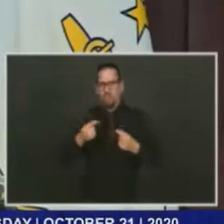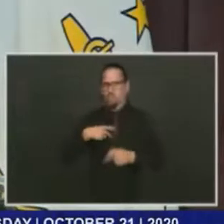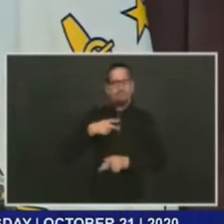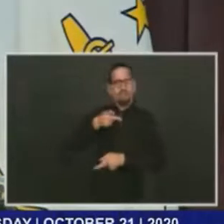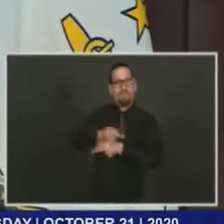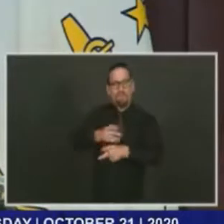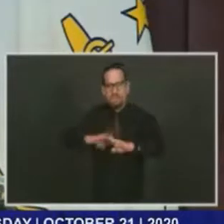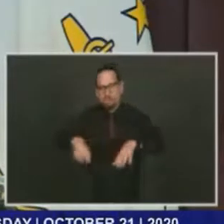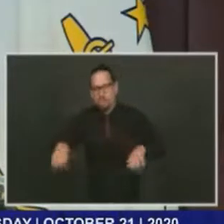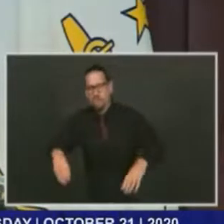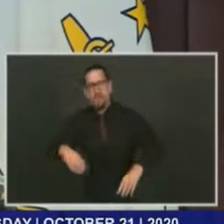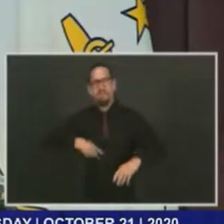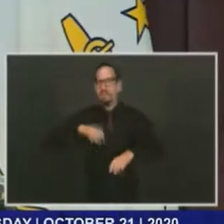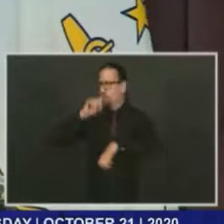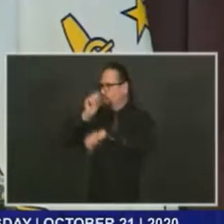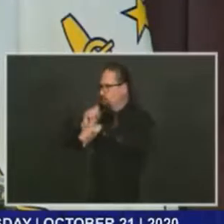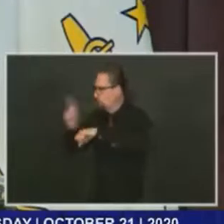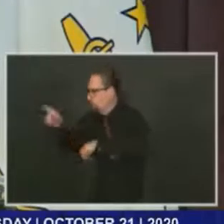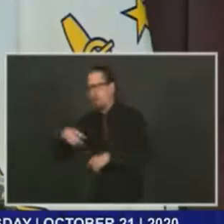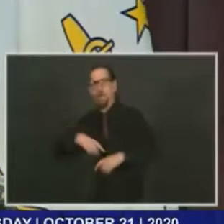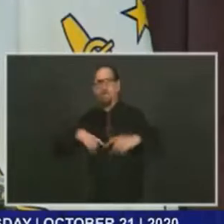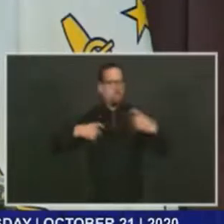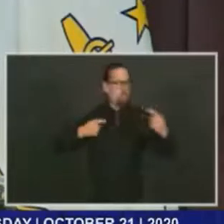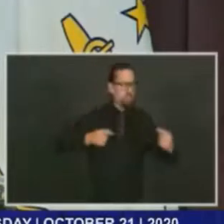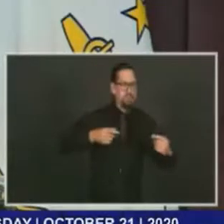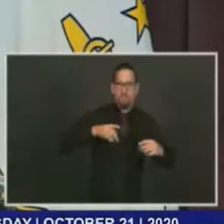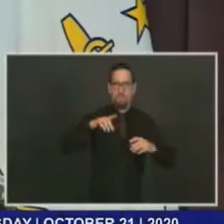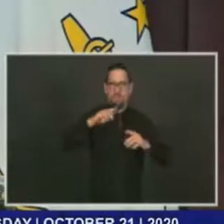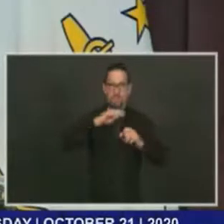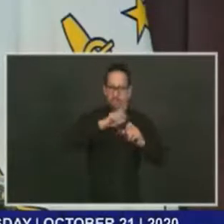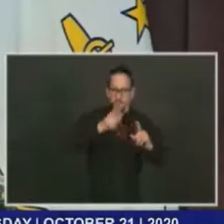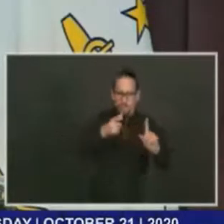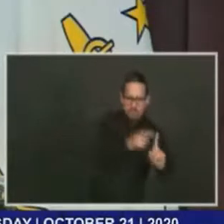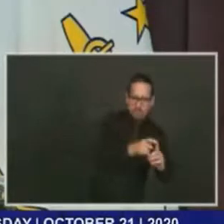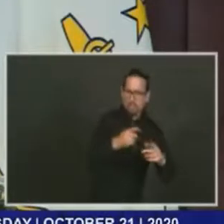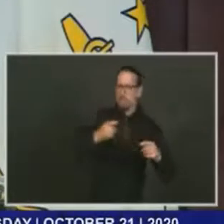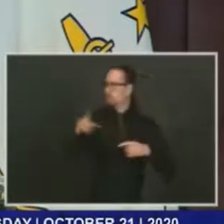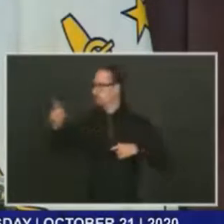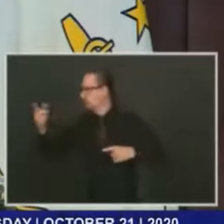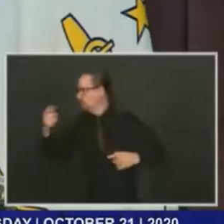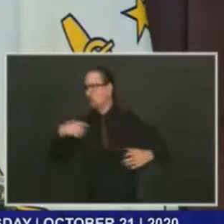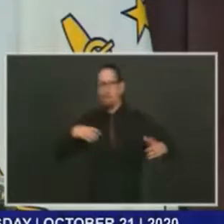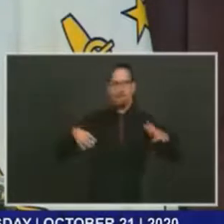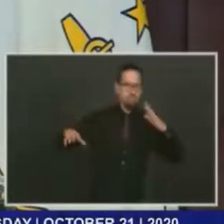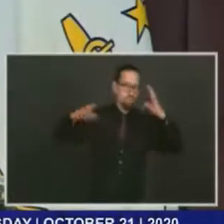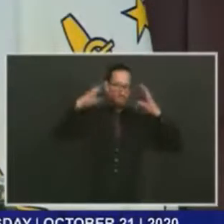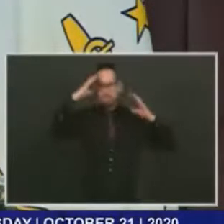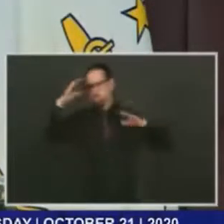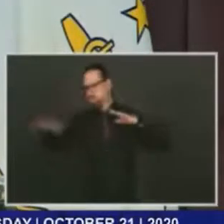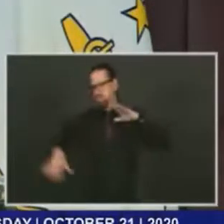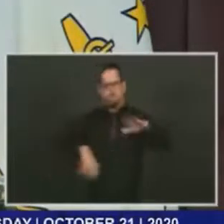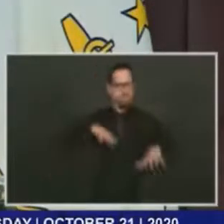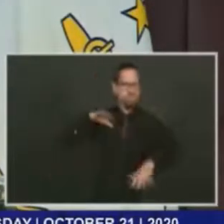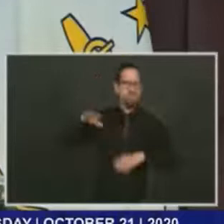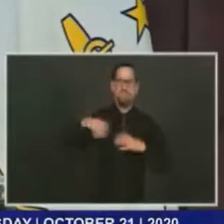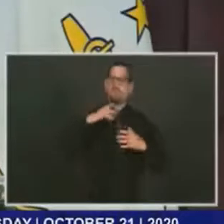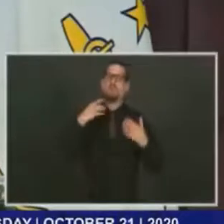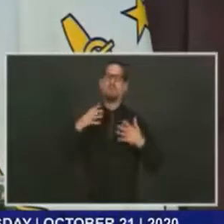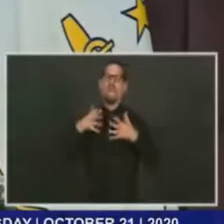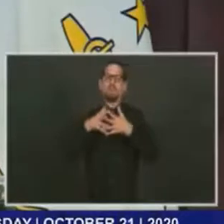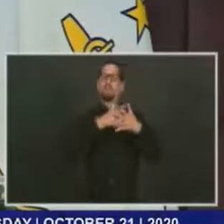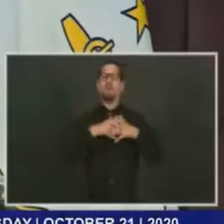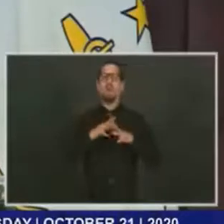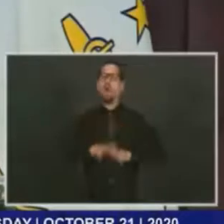tense time in America and in our state right now. The people of Rhode